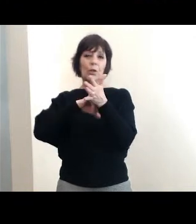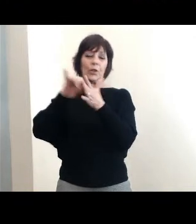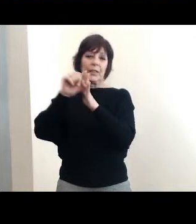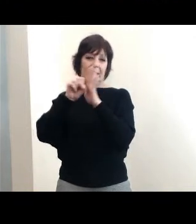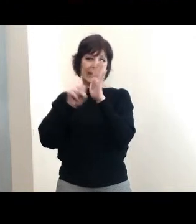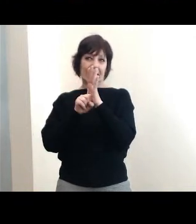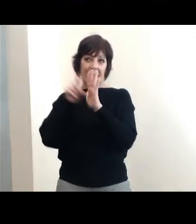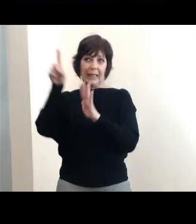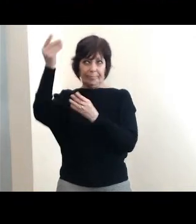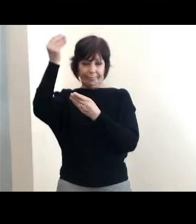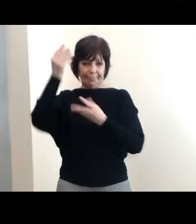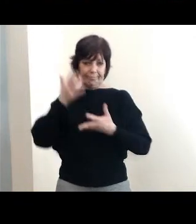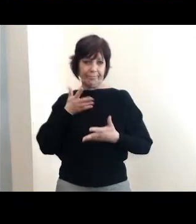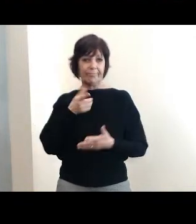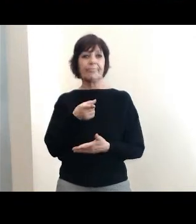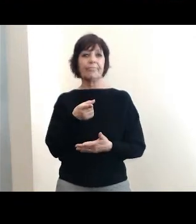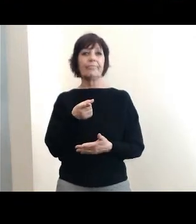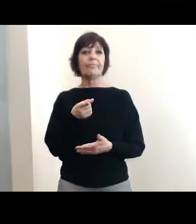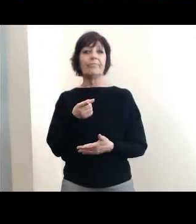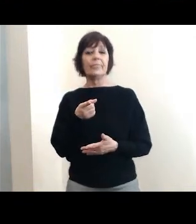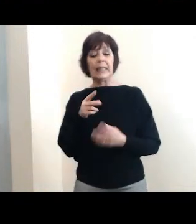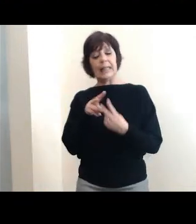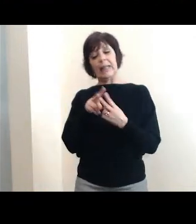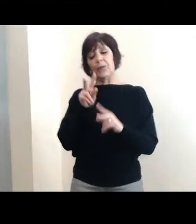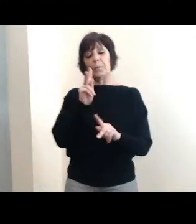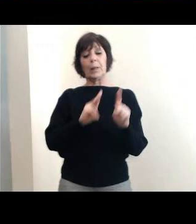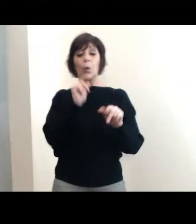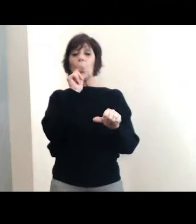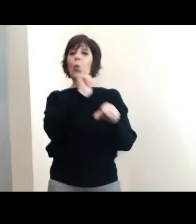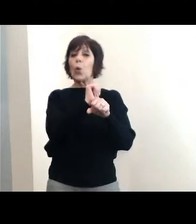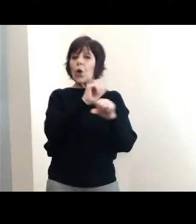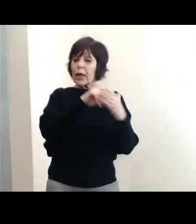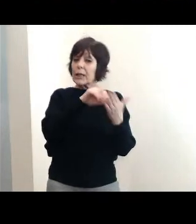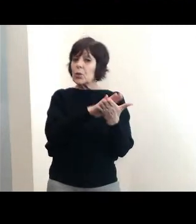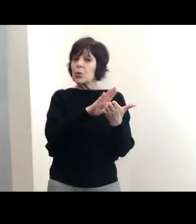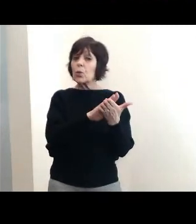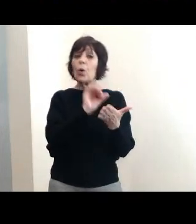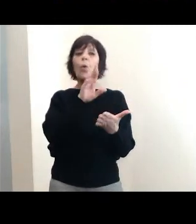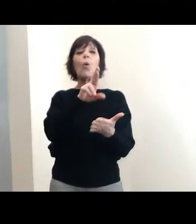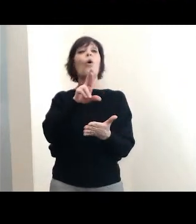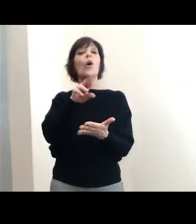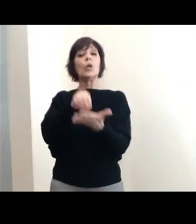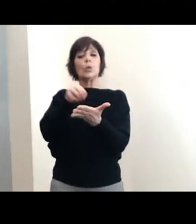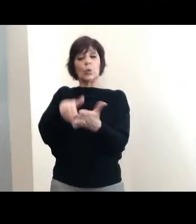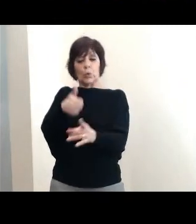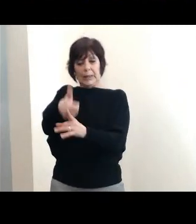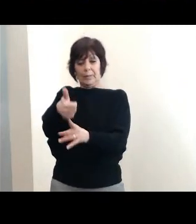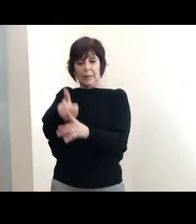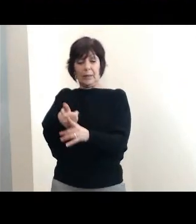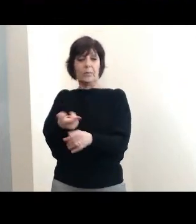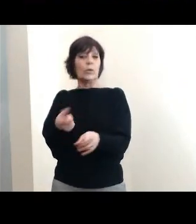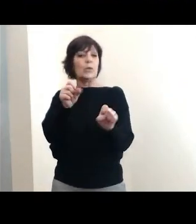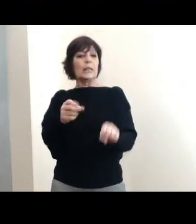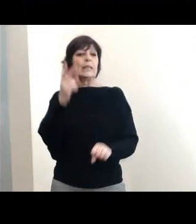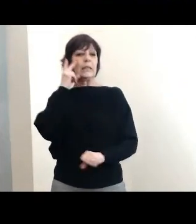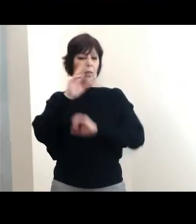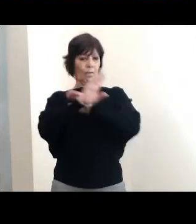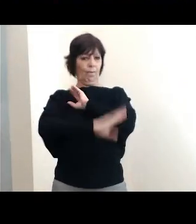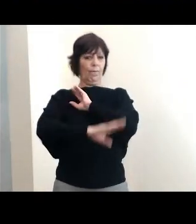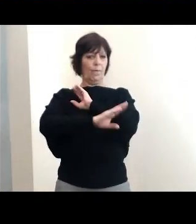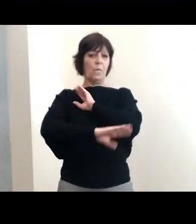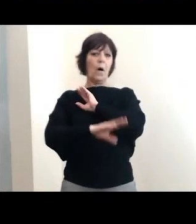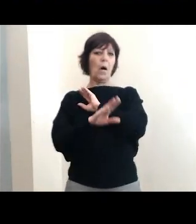State Health Department, of people who either work in schools or are students. So you can see that in the fall, we had